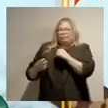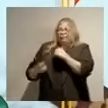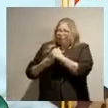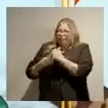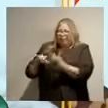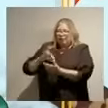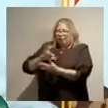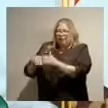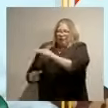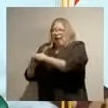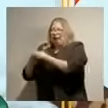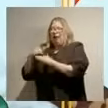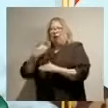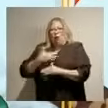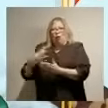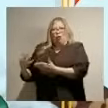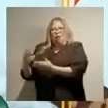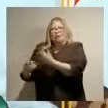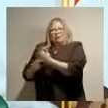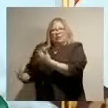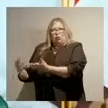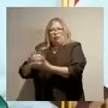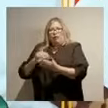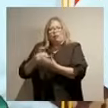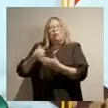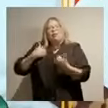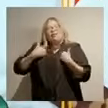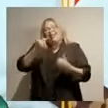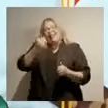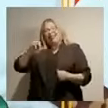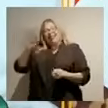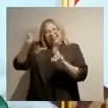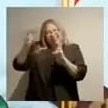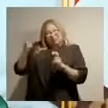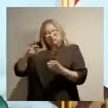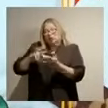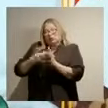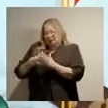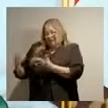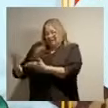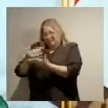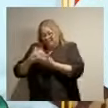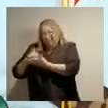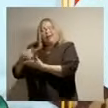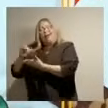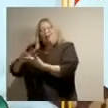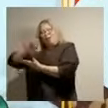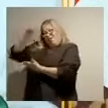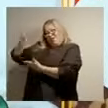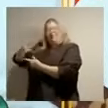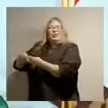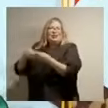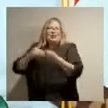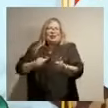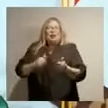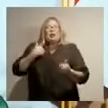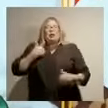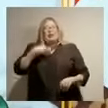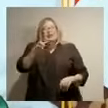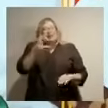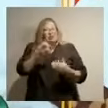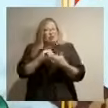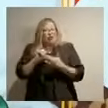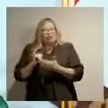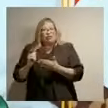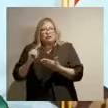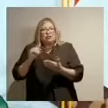We had a GAN issue that provided $18.1 billion of tax relief. We had $600 reliefs to people